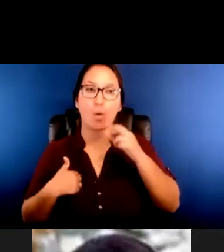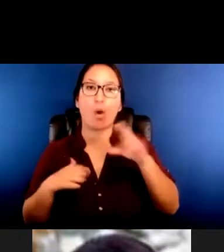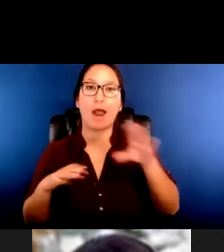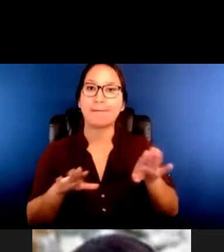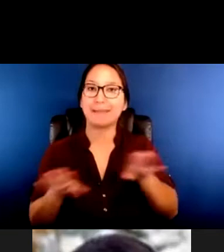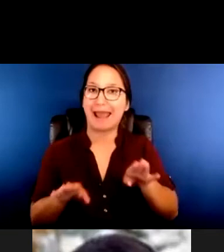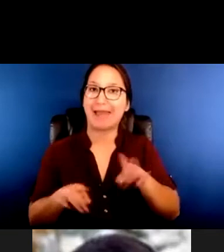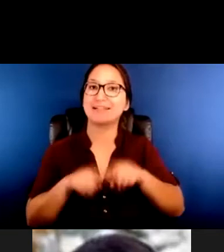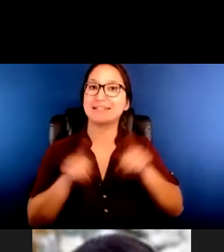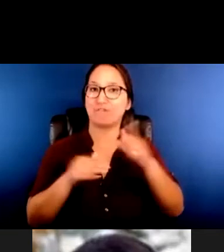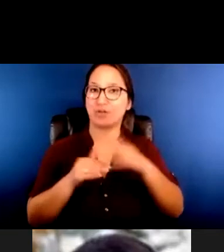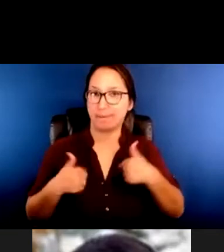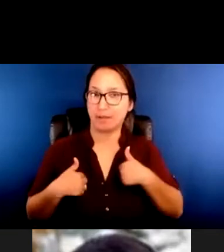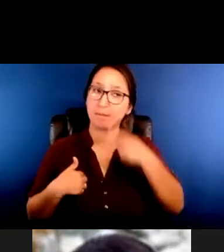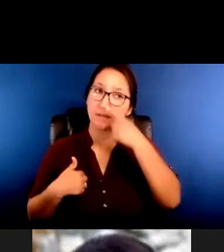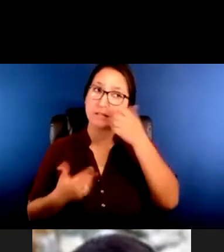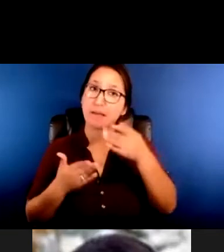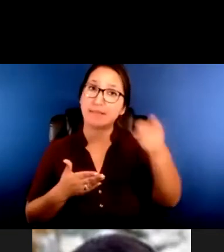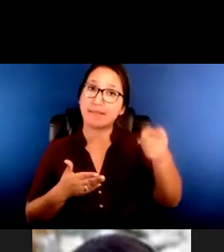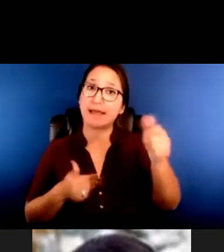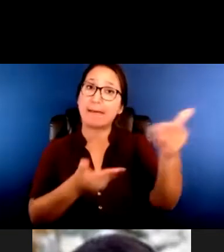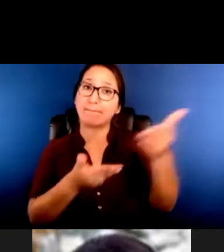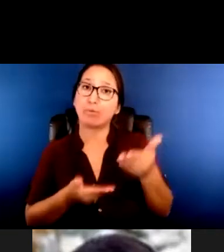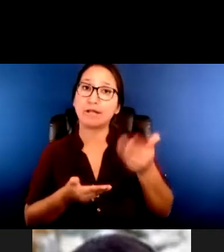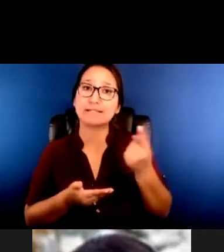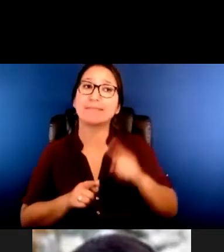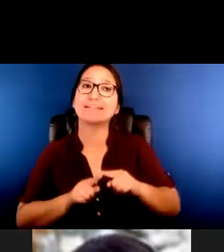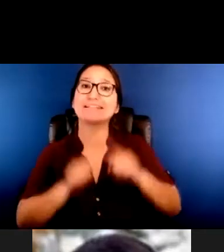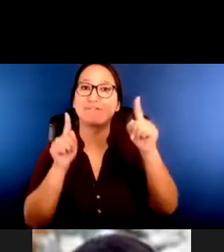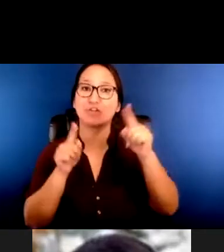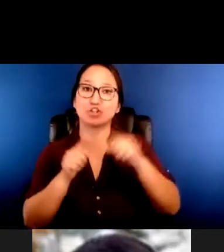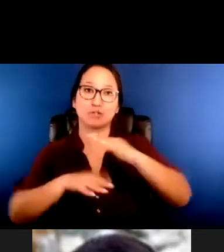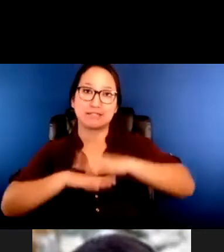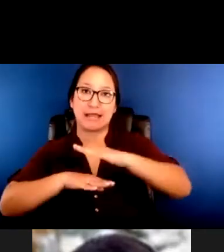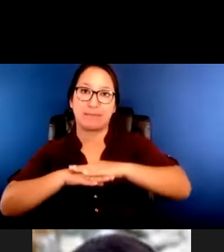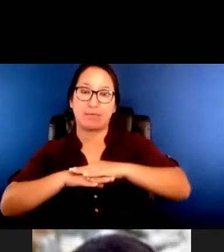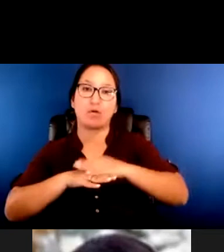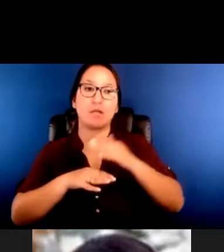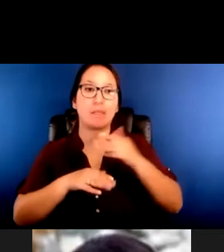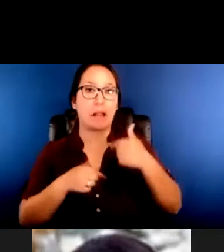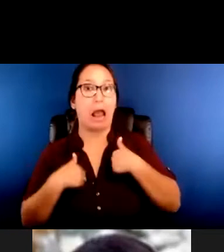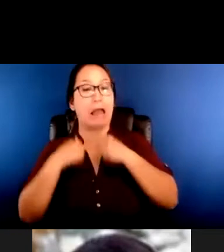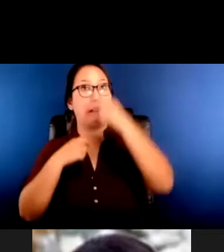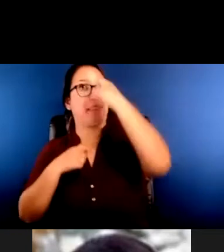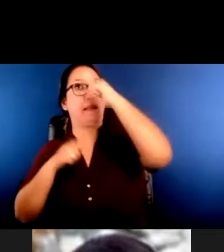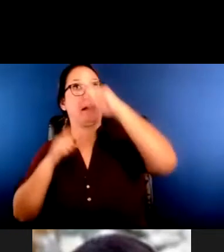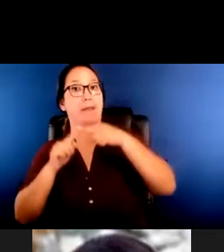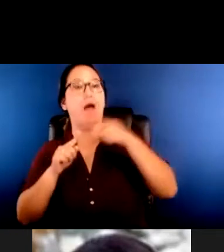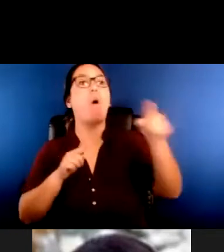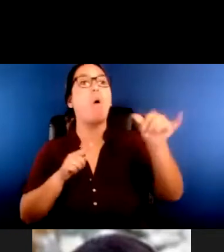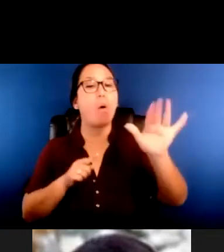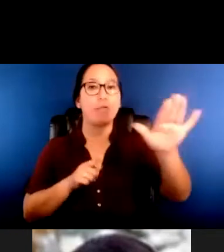maybe something better to the table than I had thought of just on my own. And so we wanted them to kind of see the different perspectives of